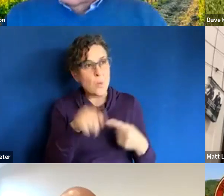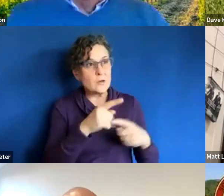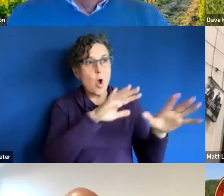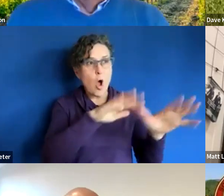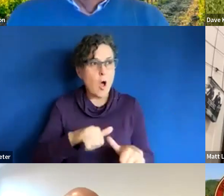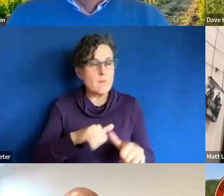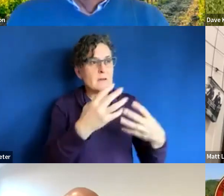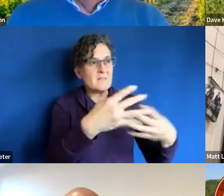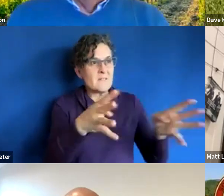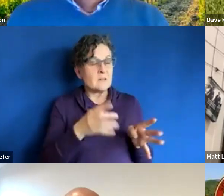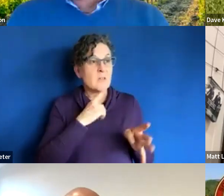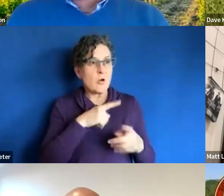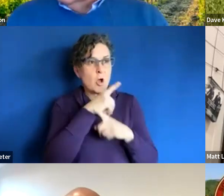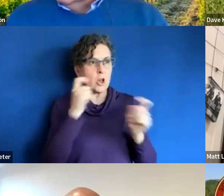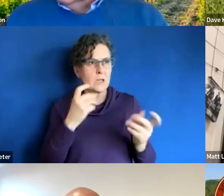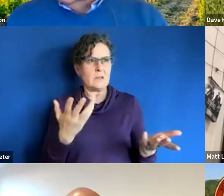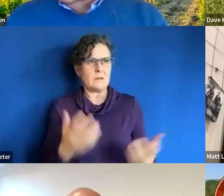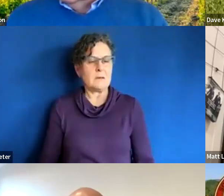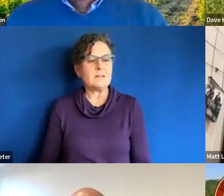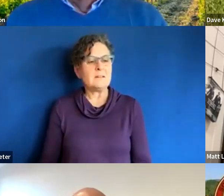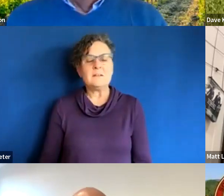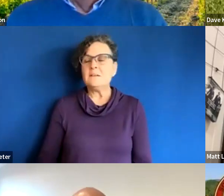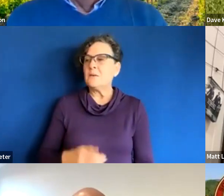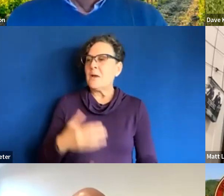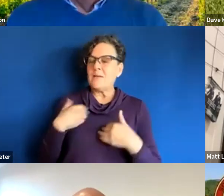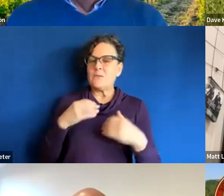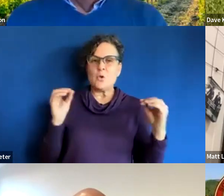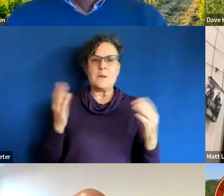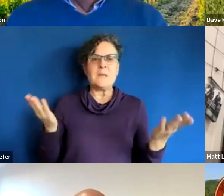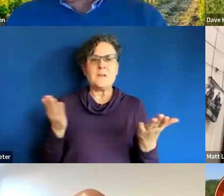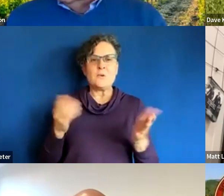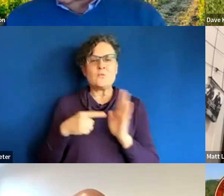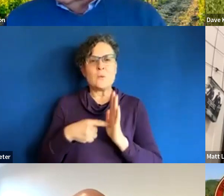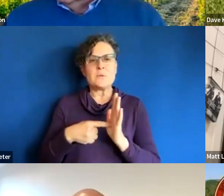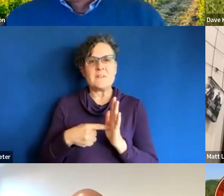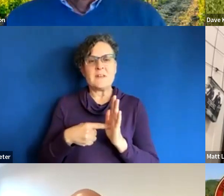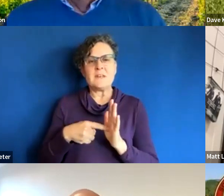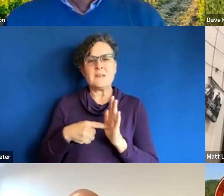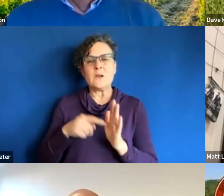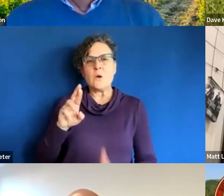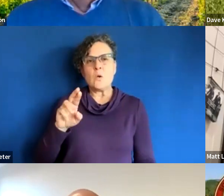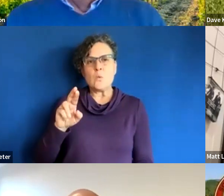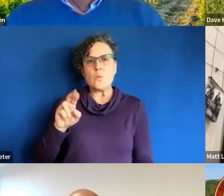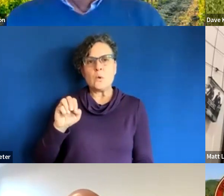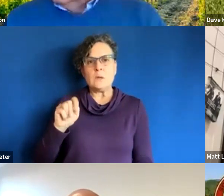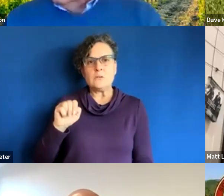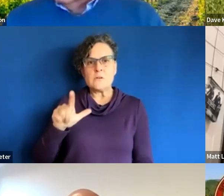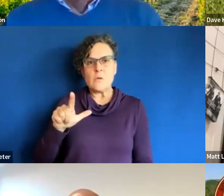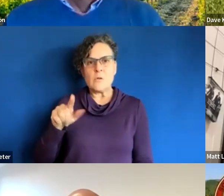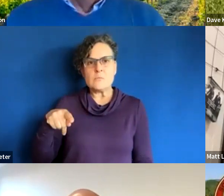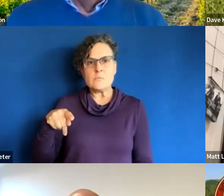I don't think we have anybody here from regional parks. But my understanding is,